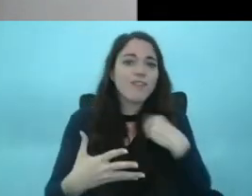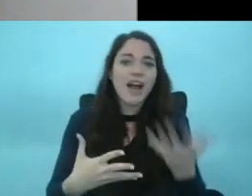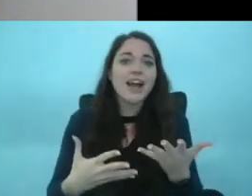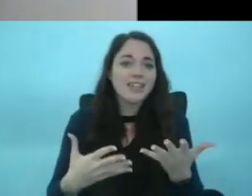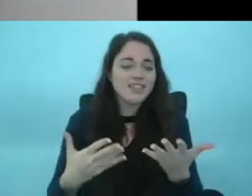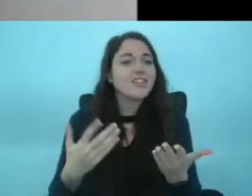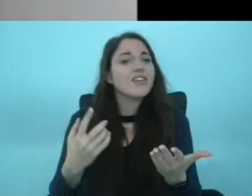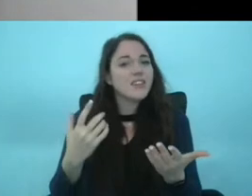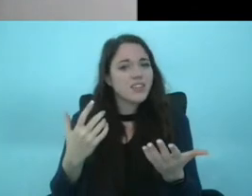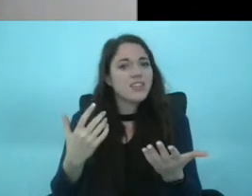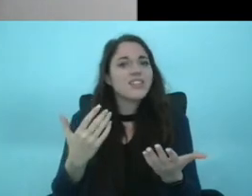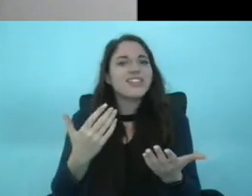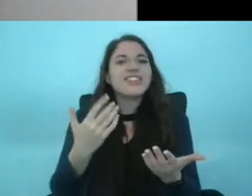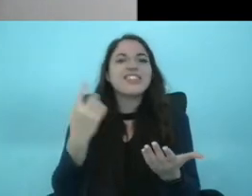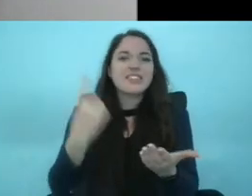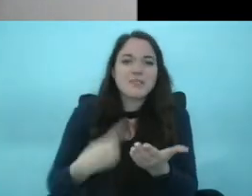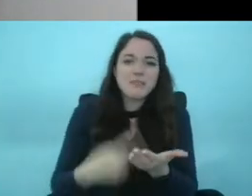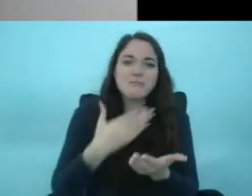better for others